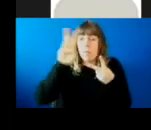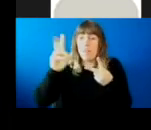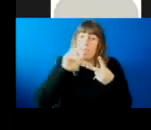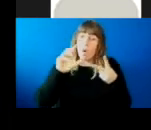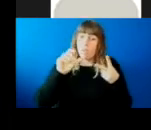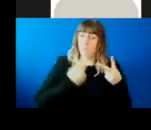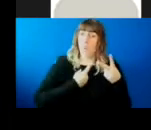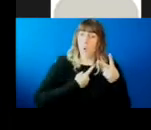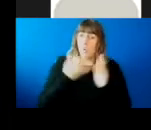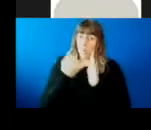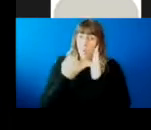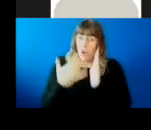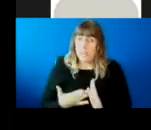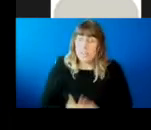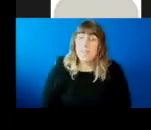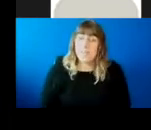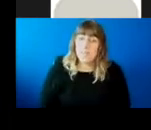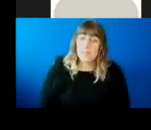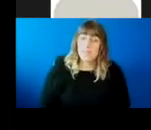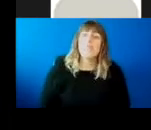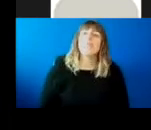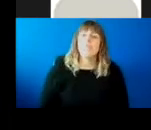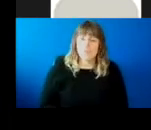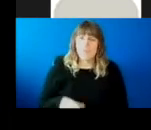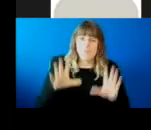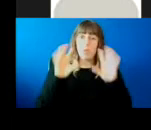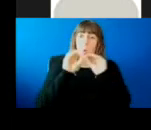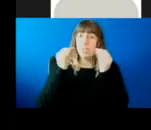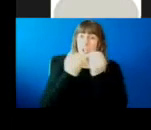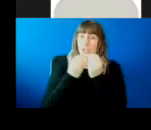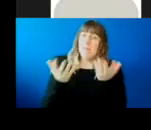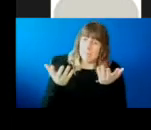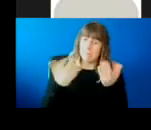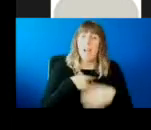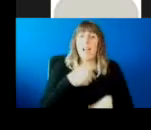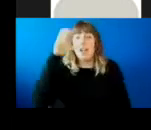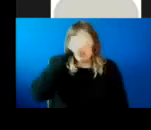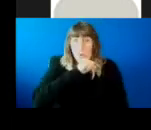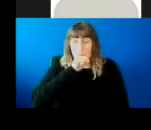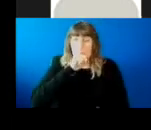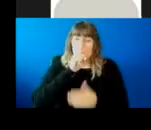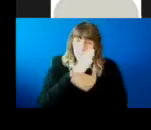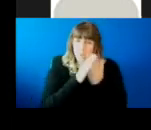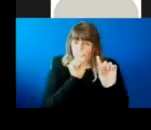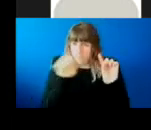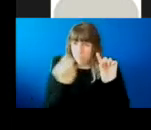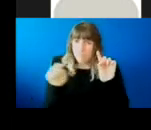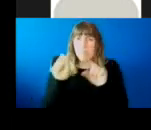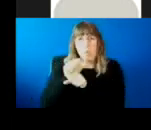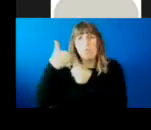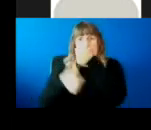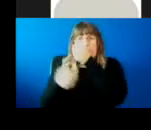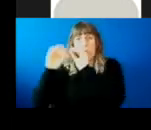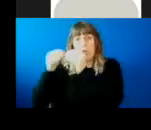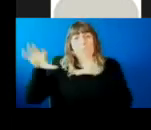sure, for sure. Yeah, and when I say organizations, I'm assuming that some of you are organizations of many people and